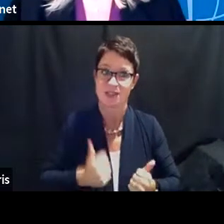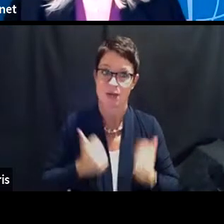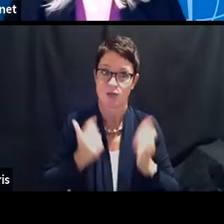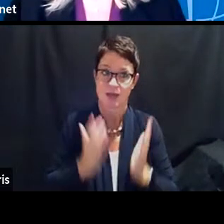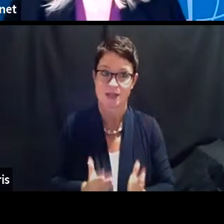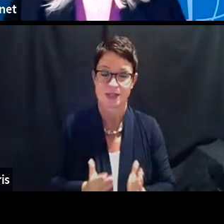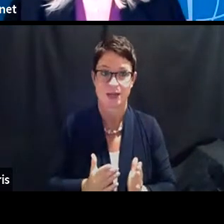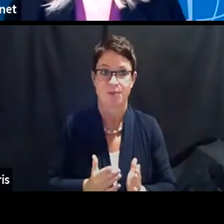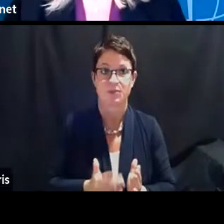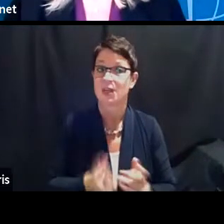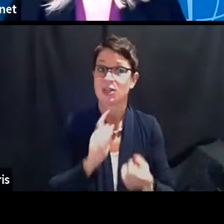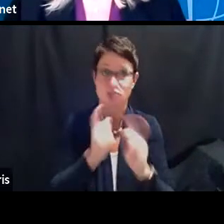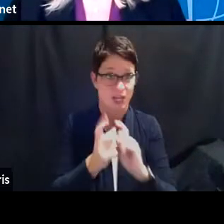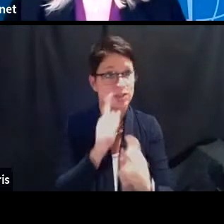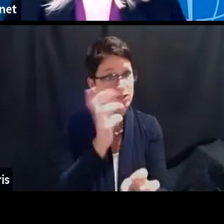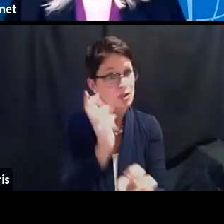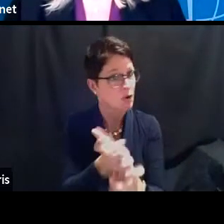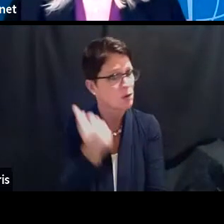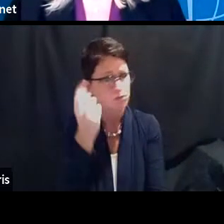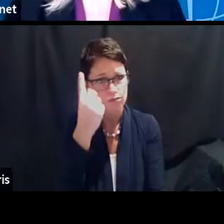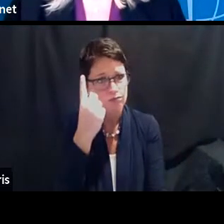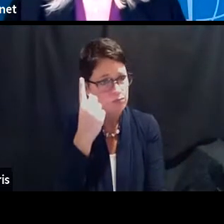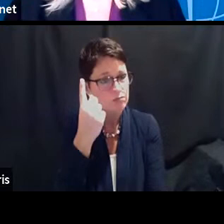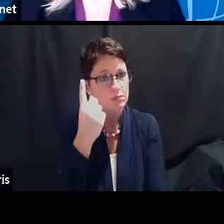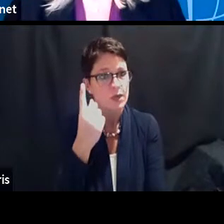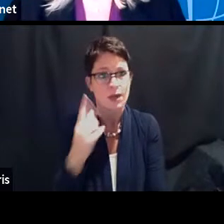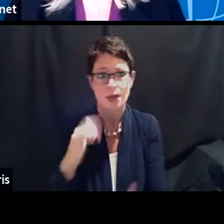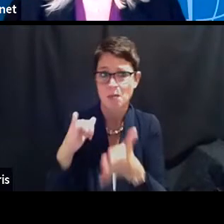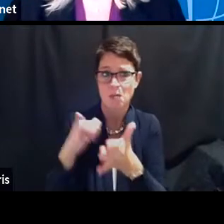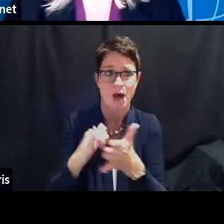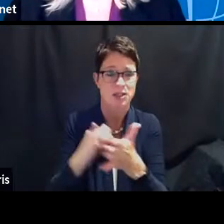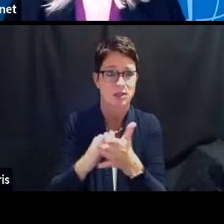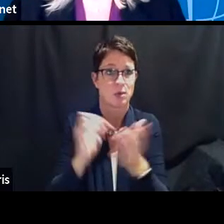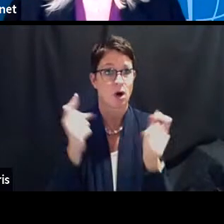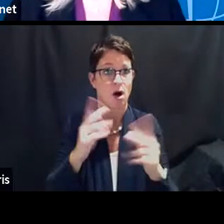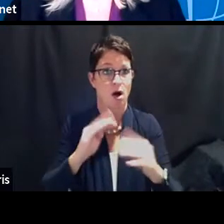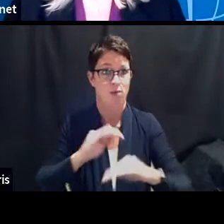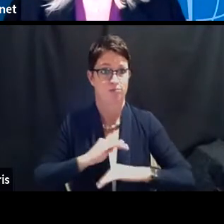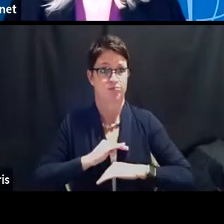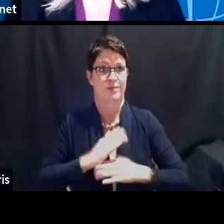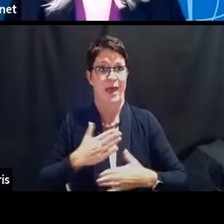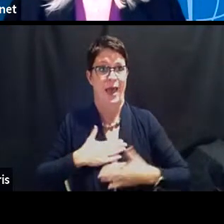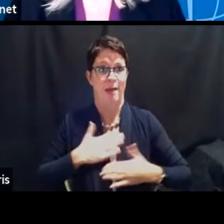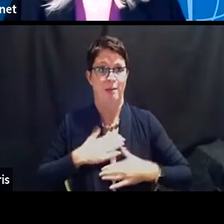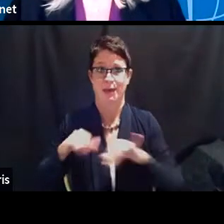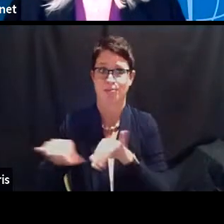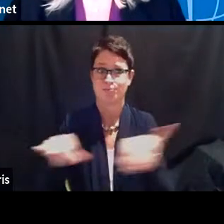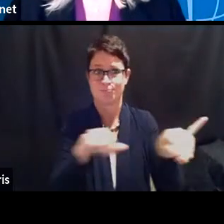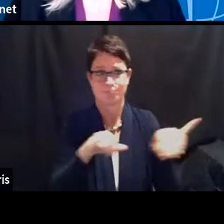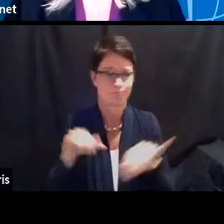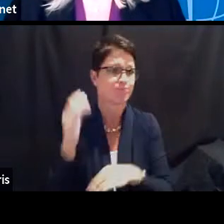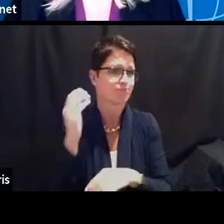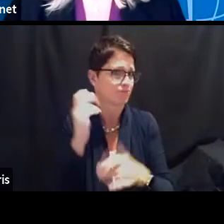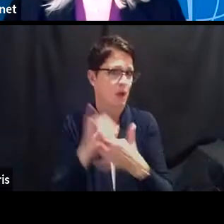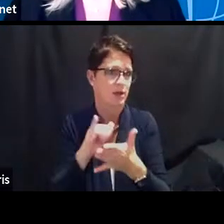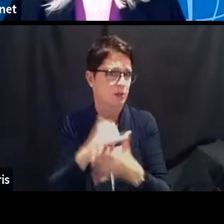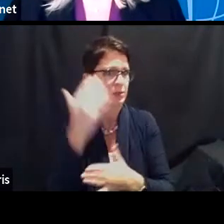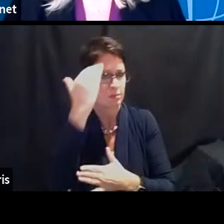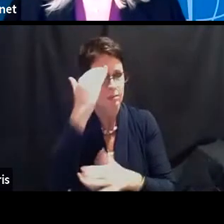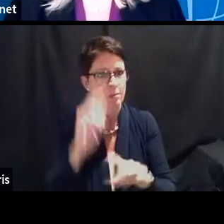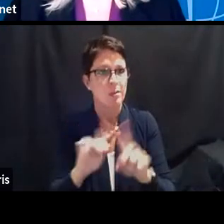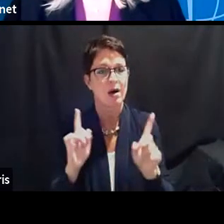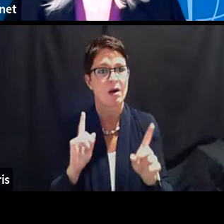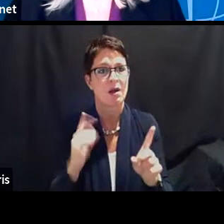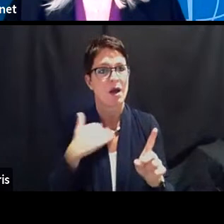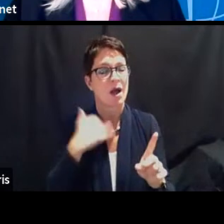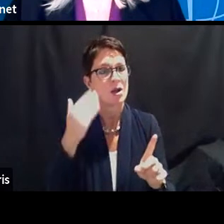that change is difficult and it's impossible to make everyone happy. However, I am also clear that there are